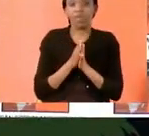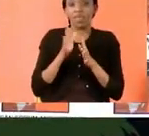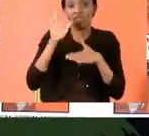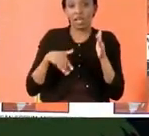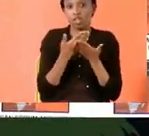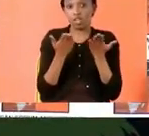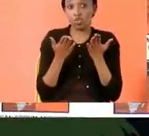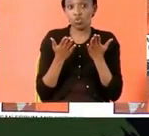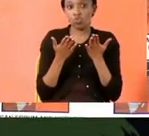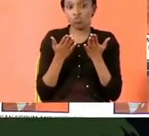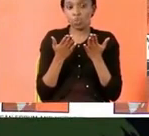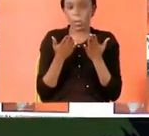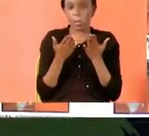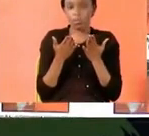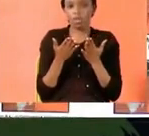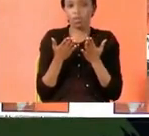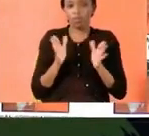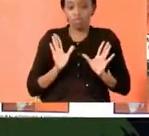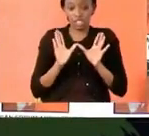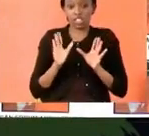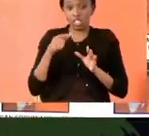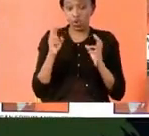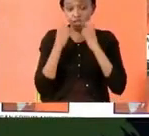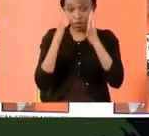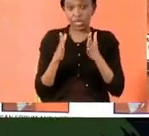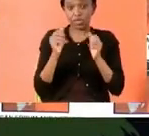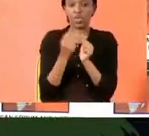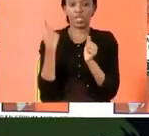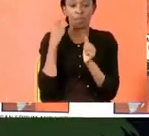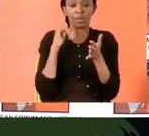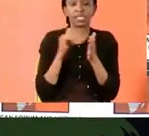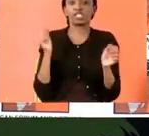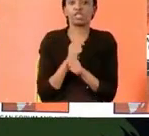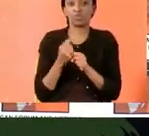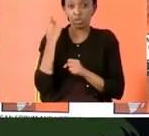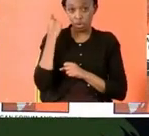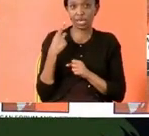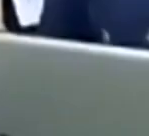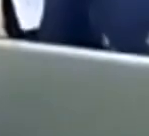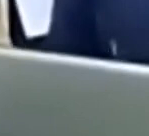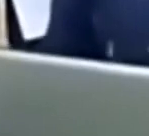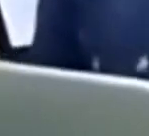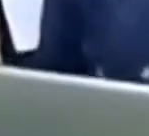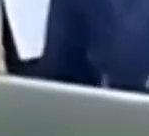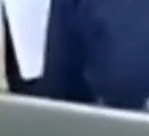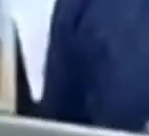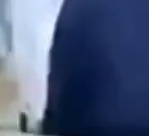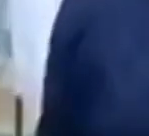you bombarding your audience with all of these numbers that they don't really understand and they can't relate to. We